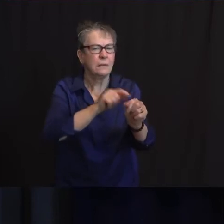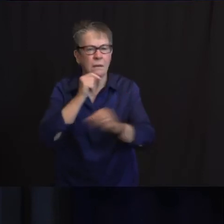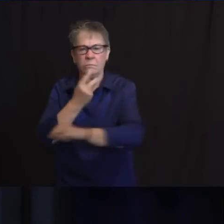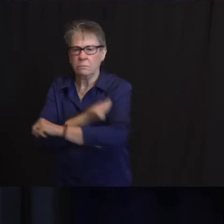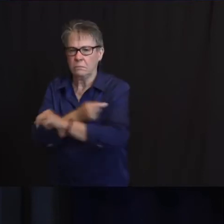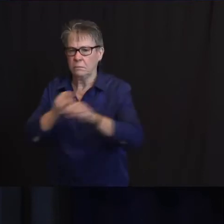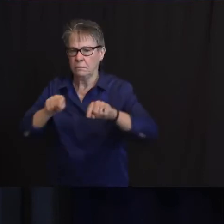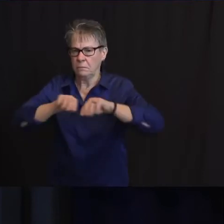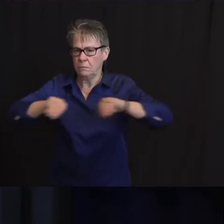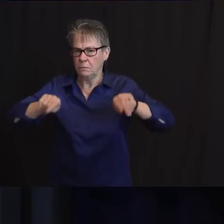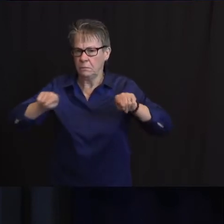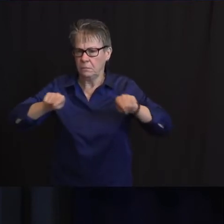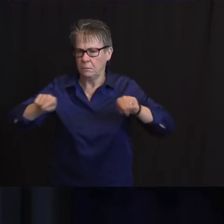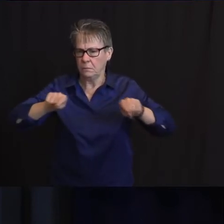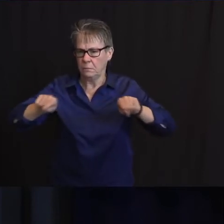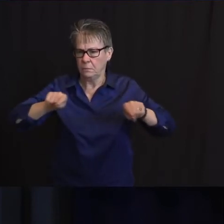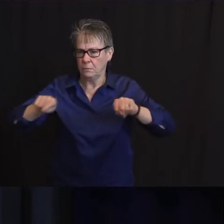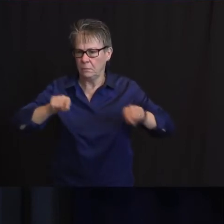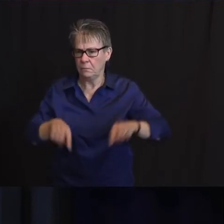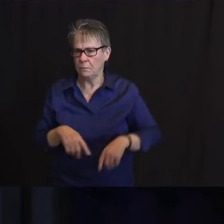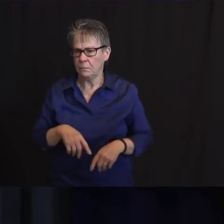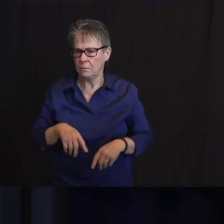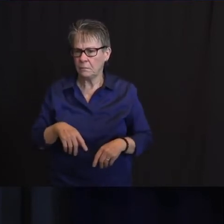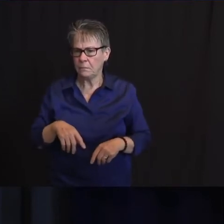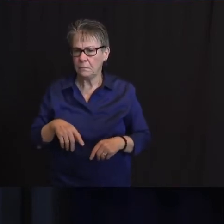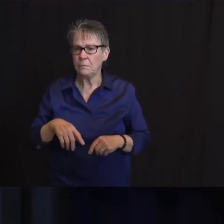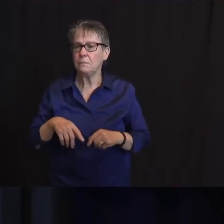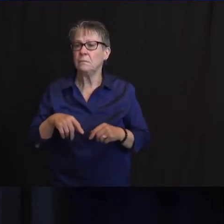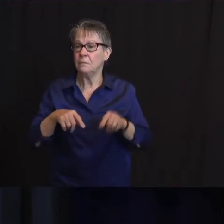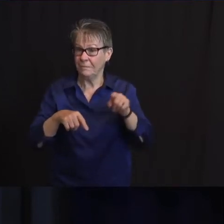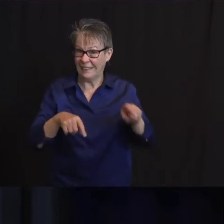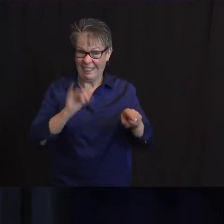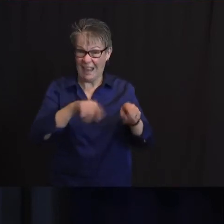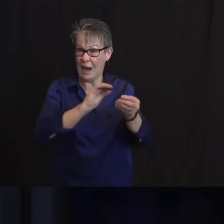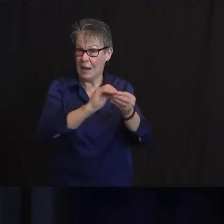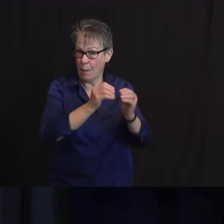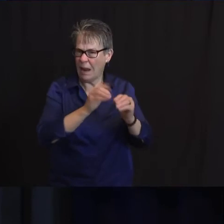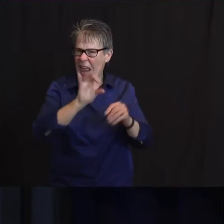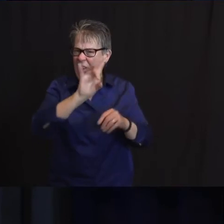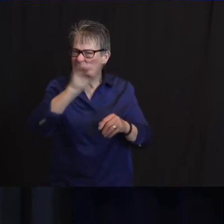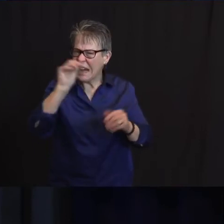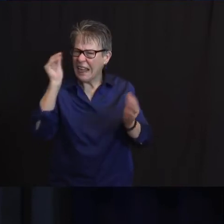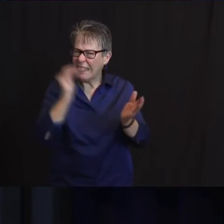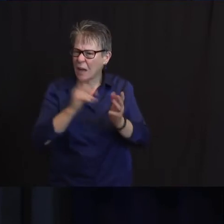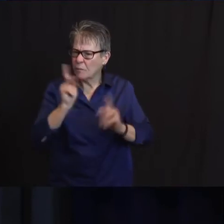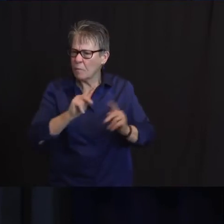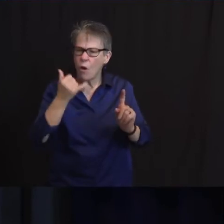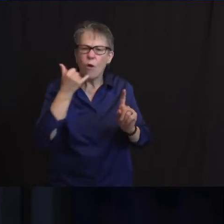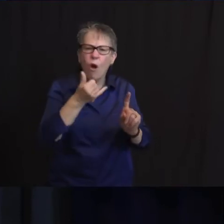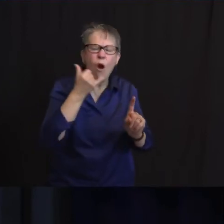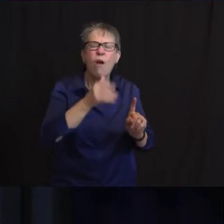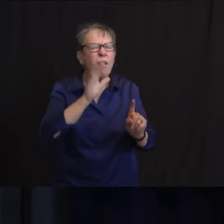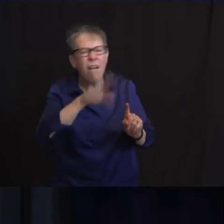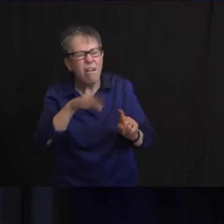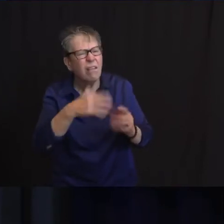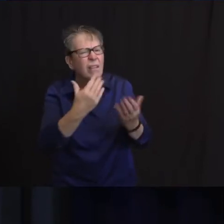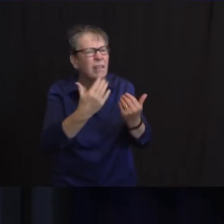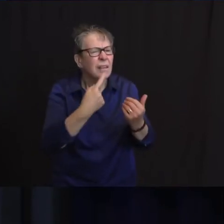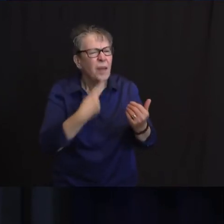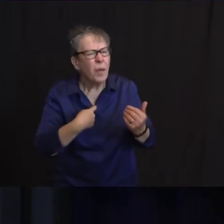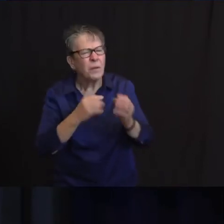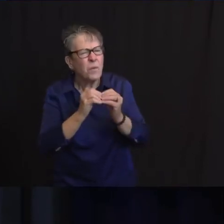spoken to more than 80,000 individuals during this past year. We are so grateful for their